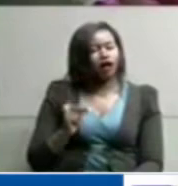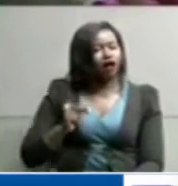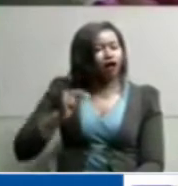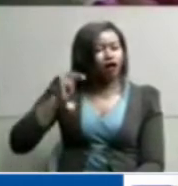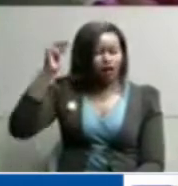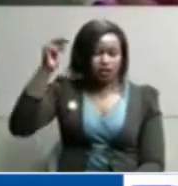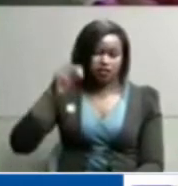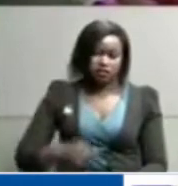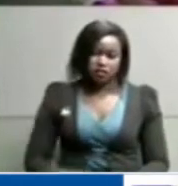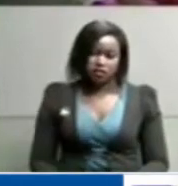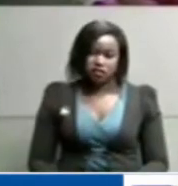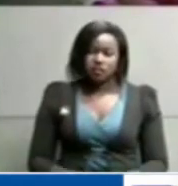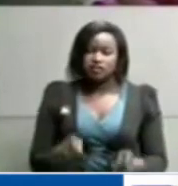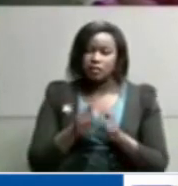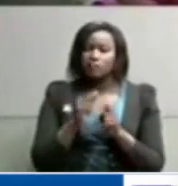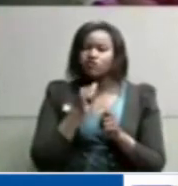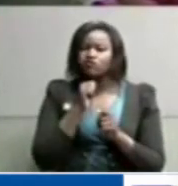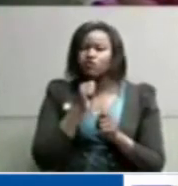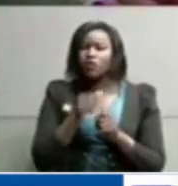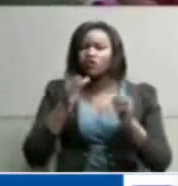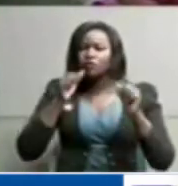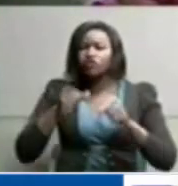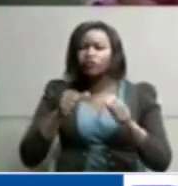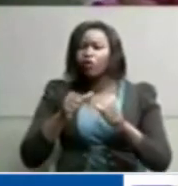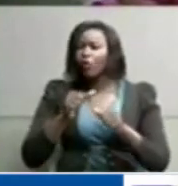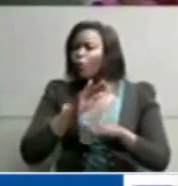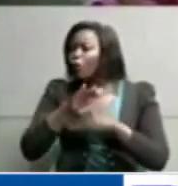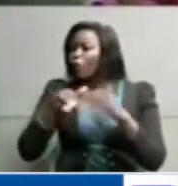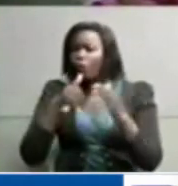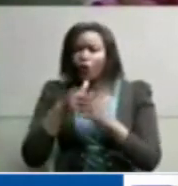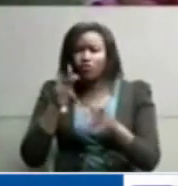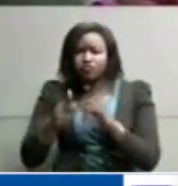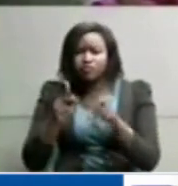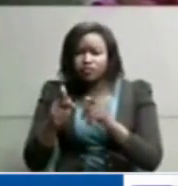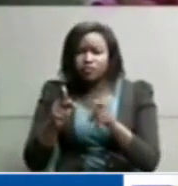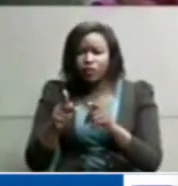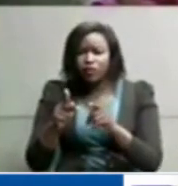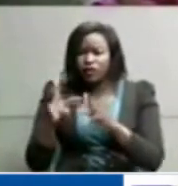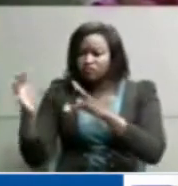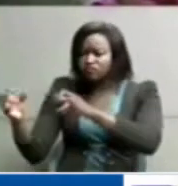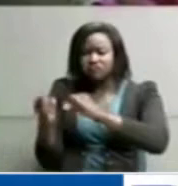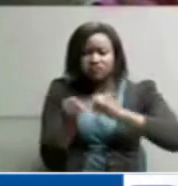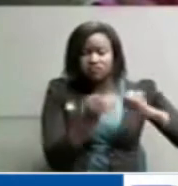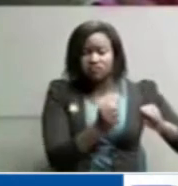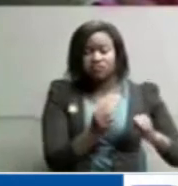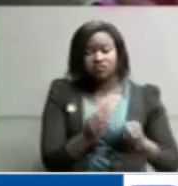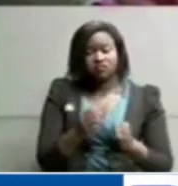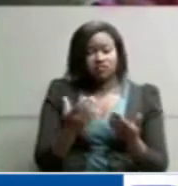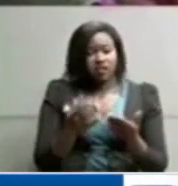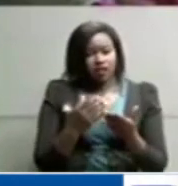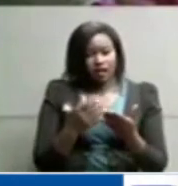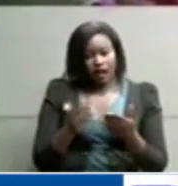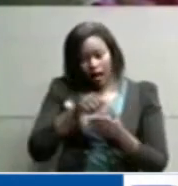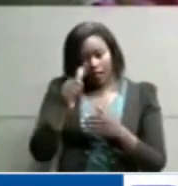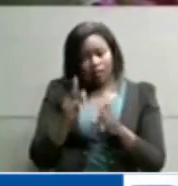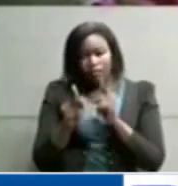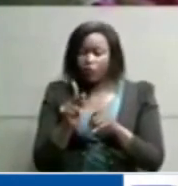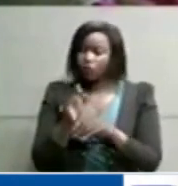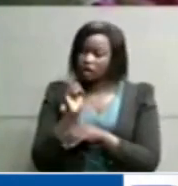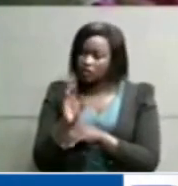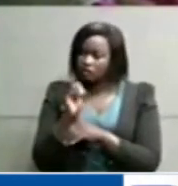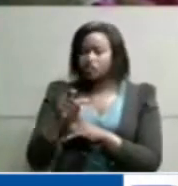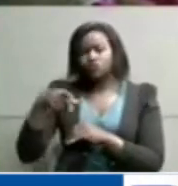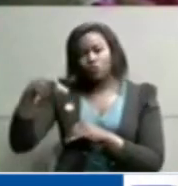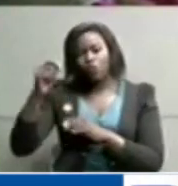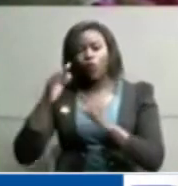not possible to quarantine everybody from that plane. The other people were advised to go home